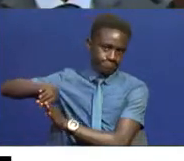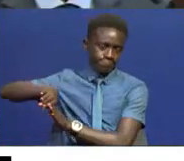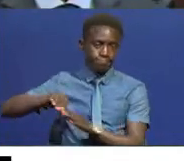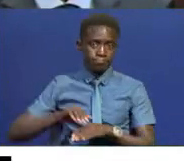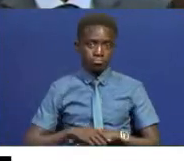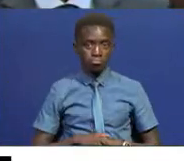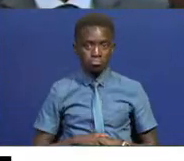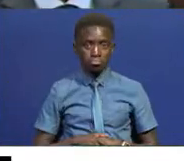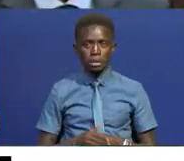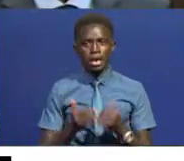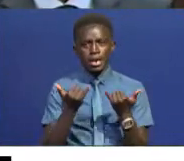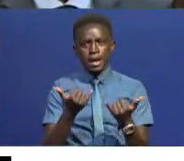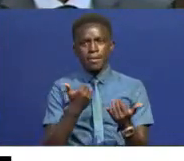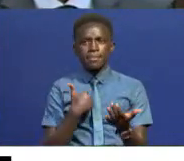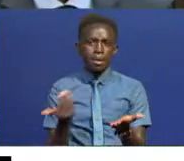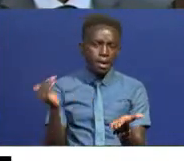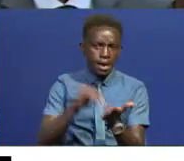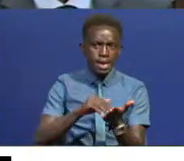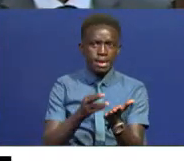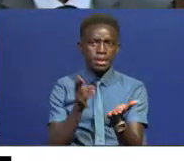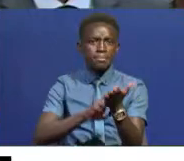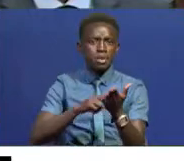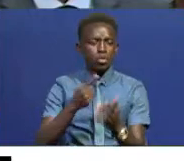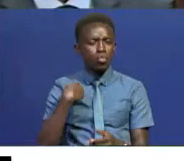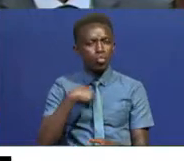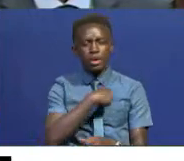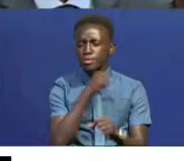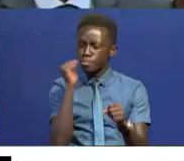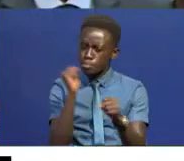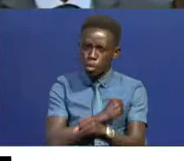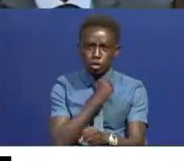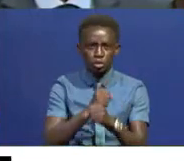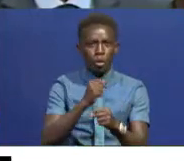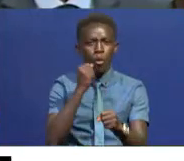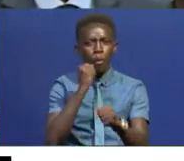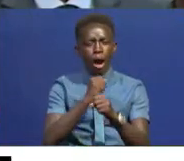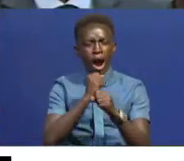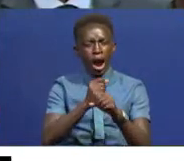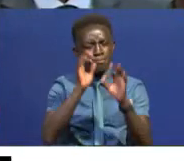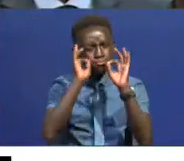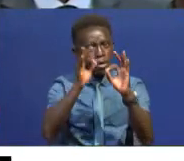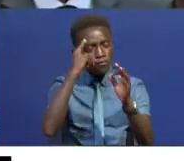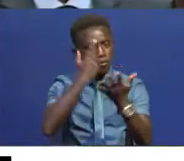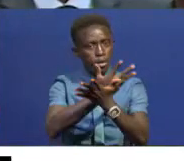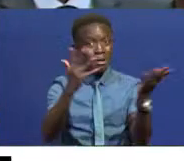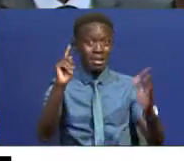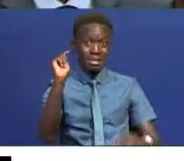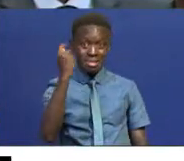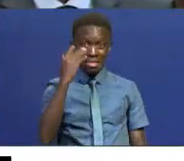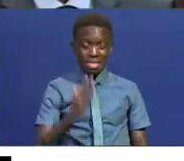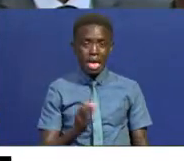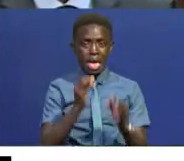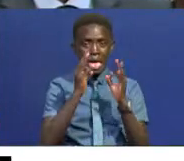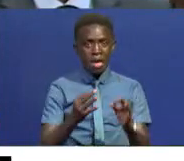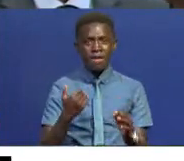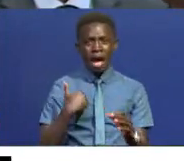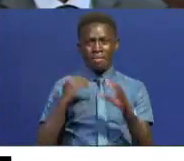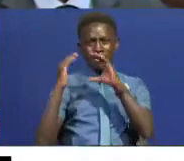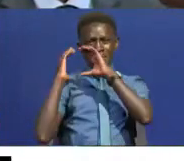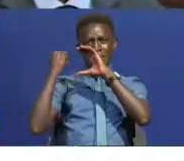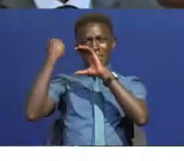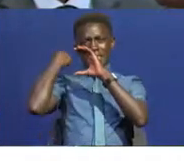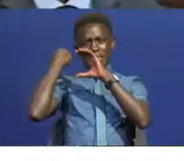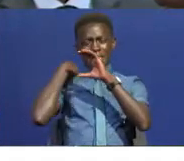Let me again repeat, we cannot deliver for the people of Kenya when we are burdened with impunity and wounded